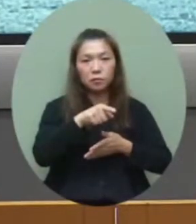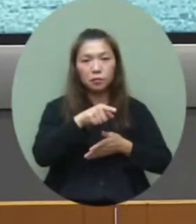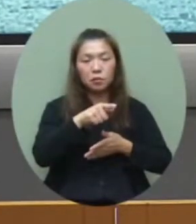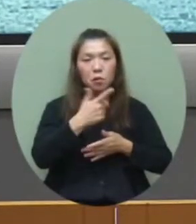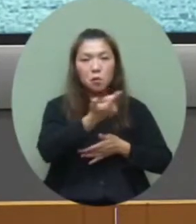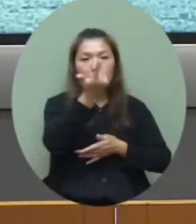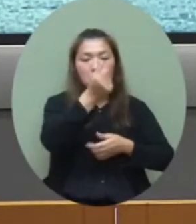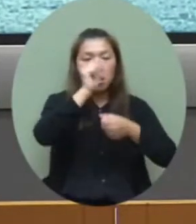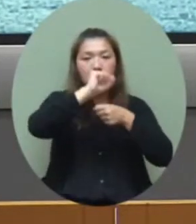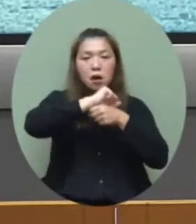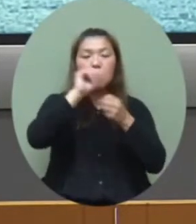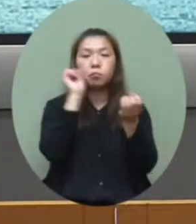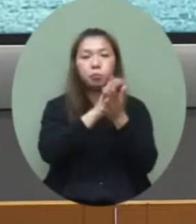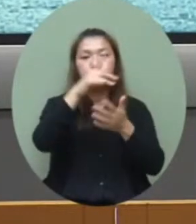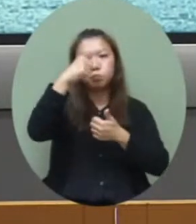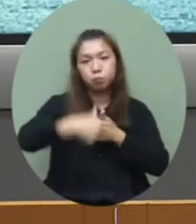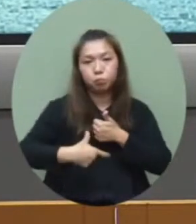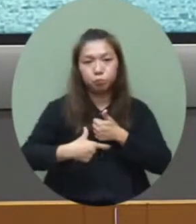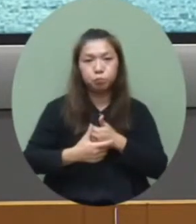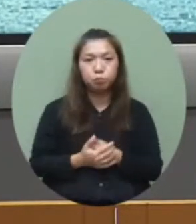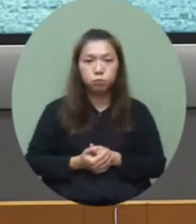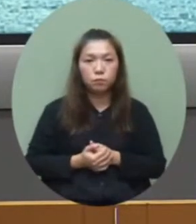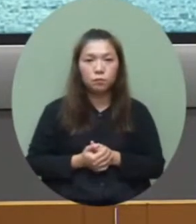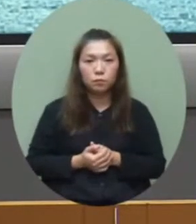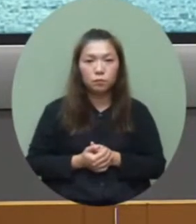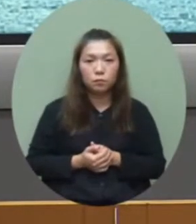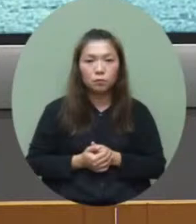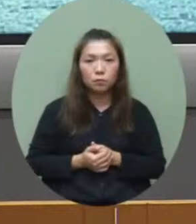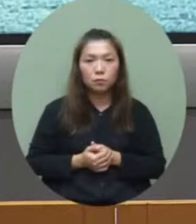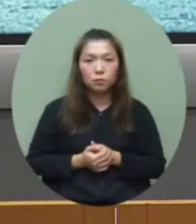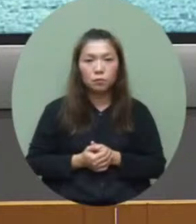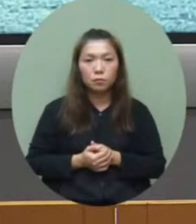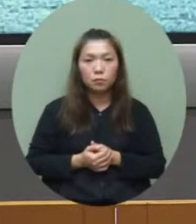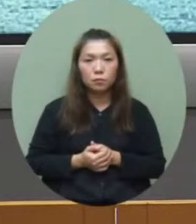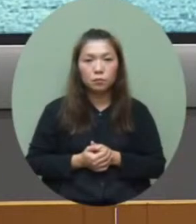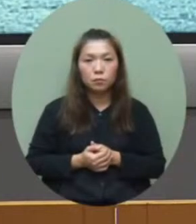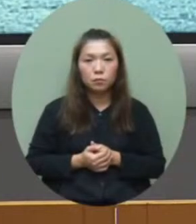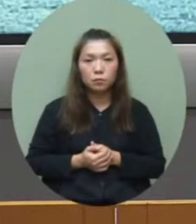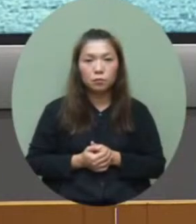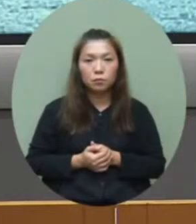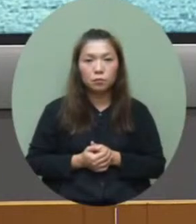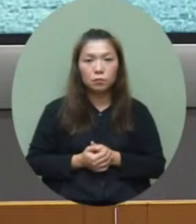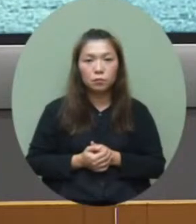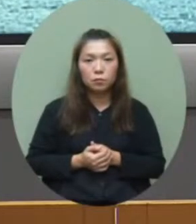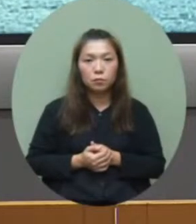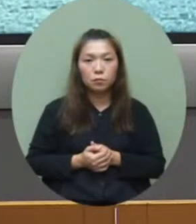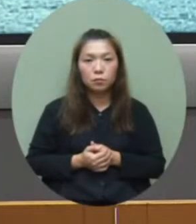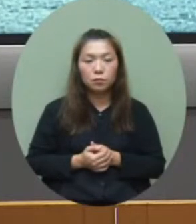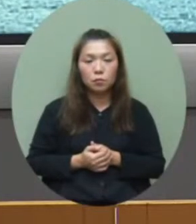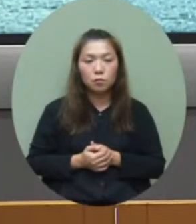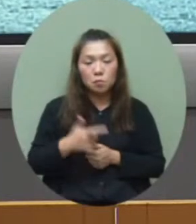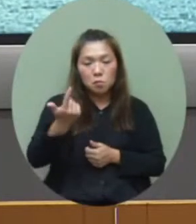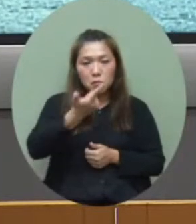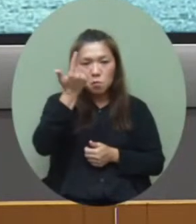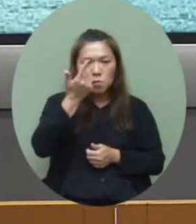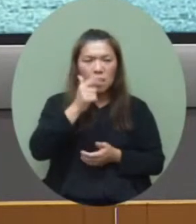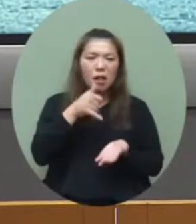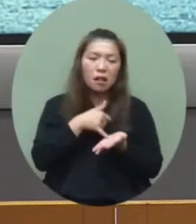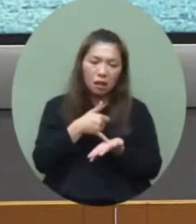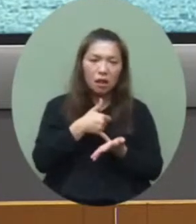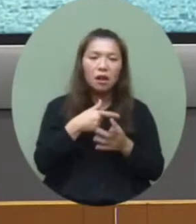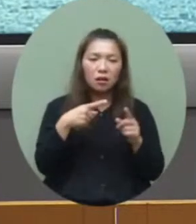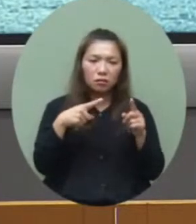the care homes they are populated with frail elderlies, and they may be suffering from more